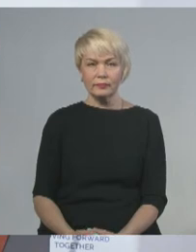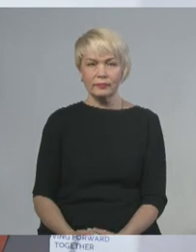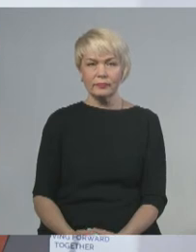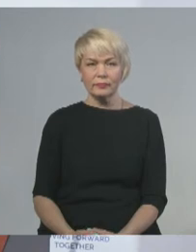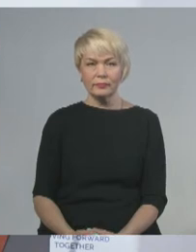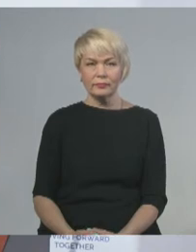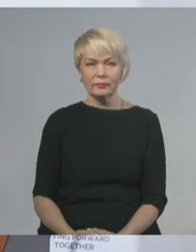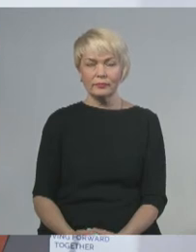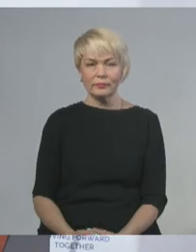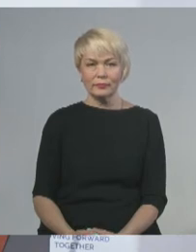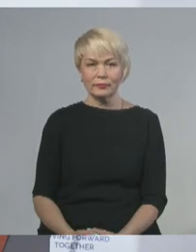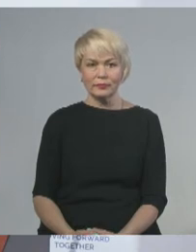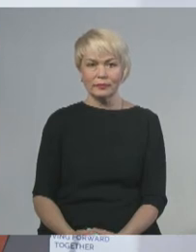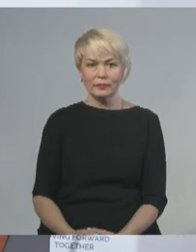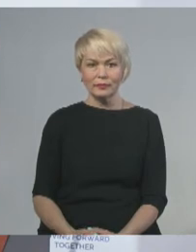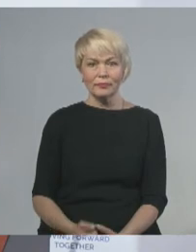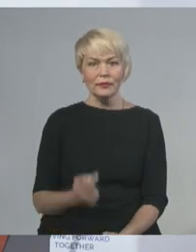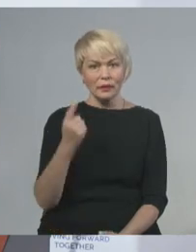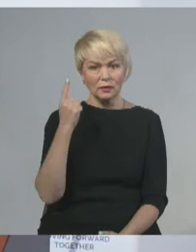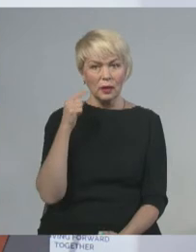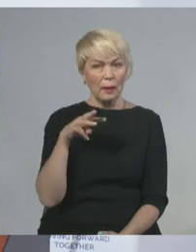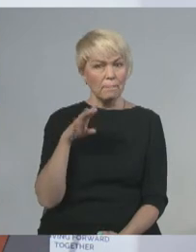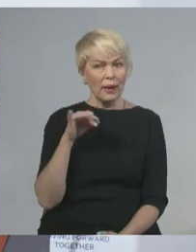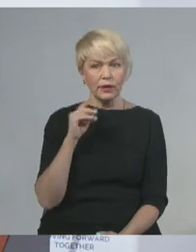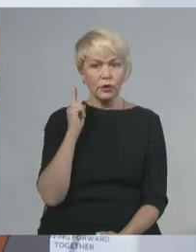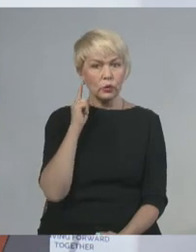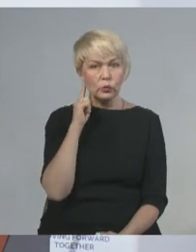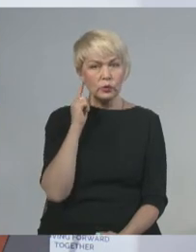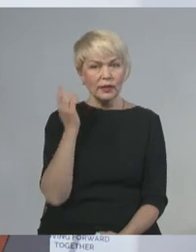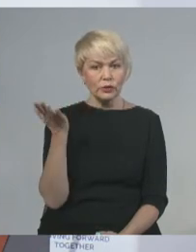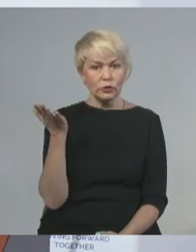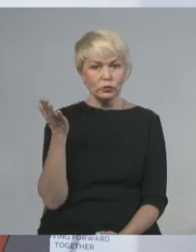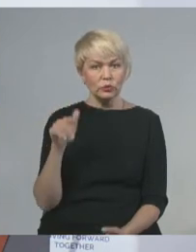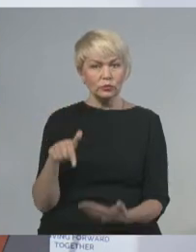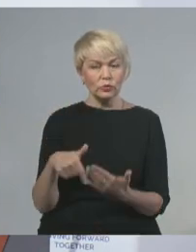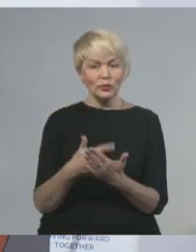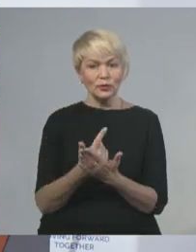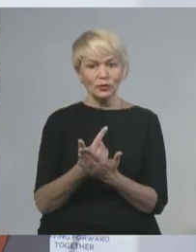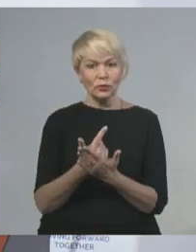i think we can't hear maria again